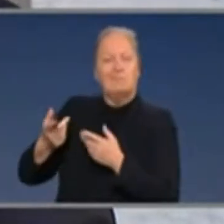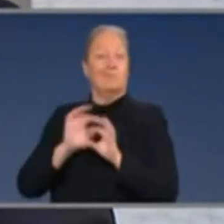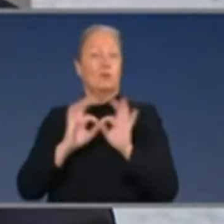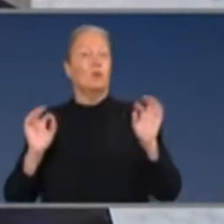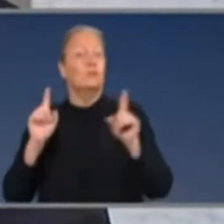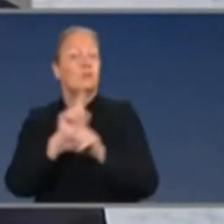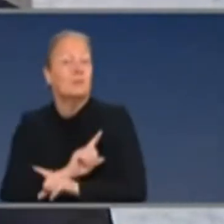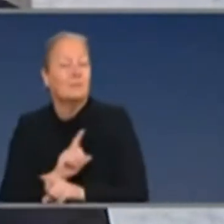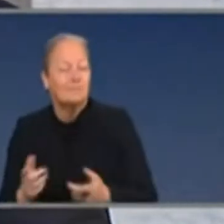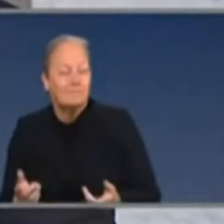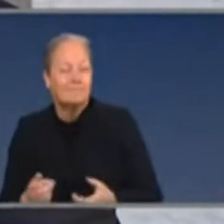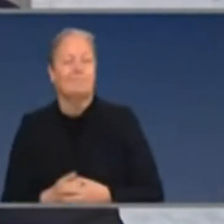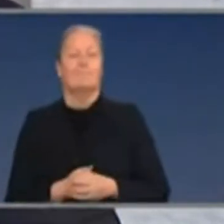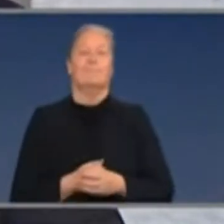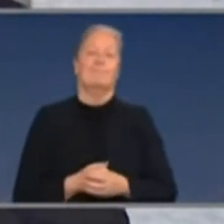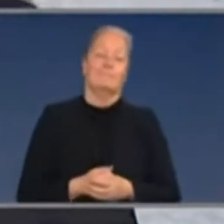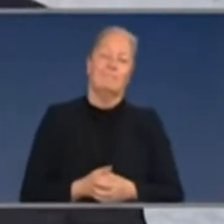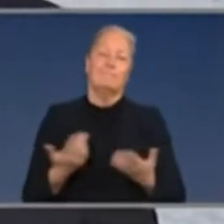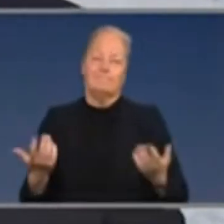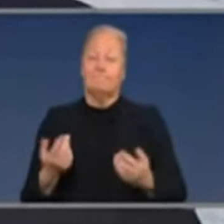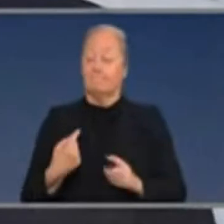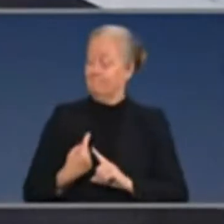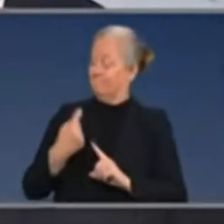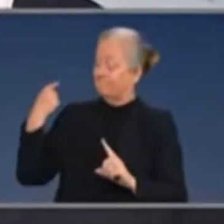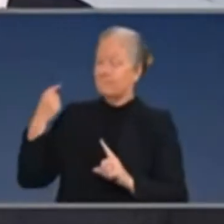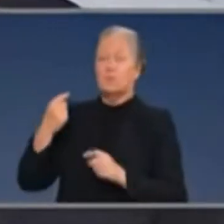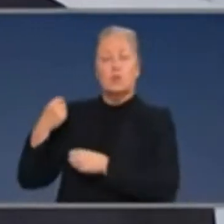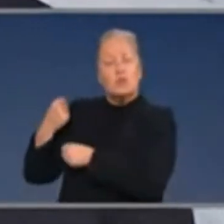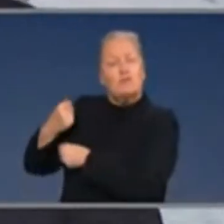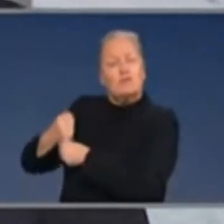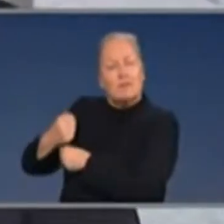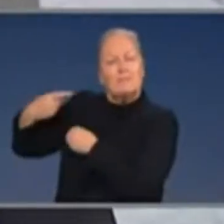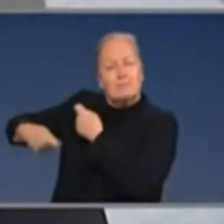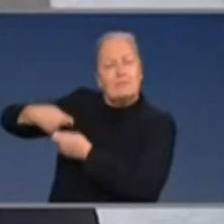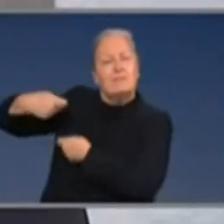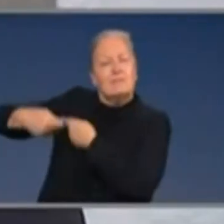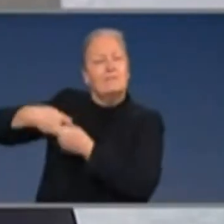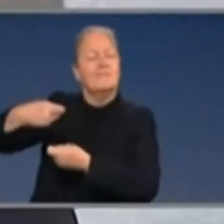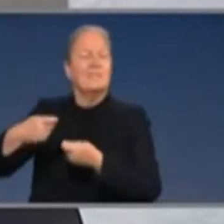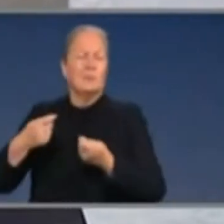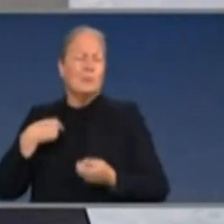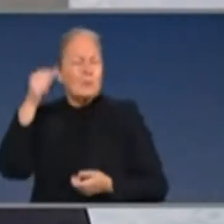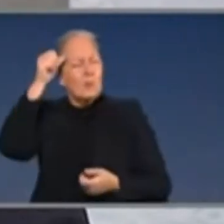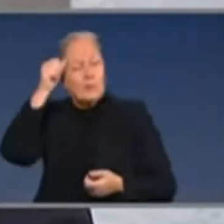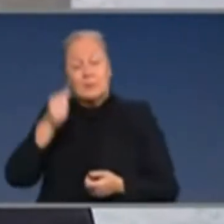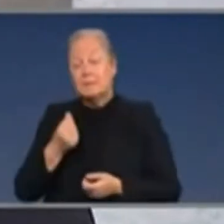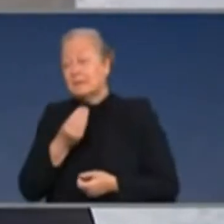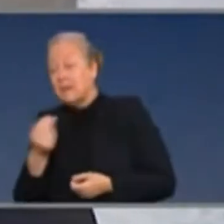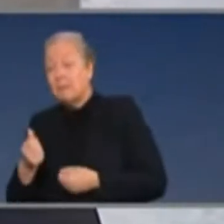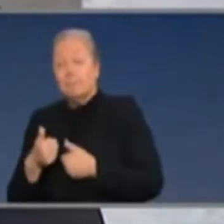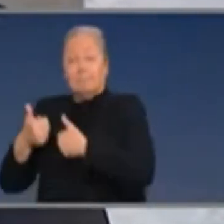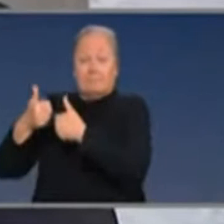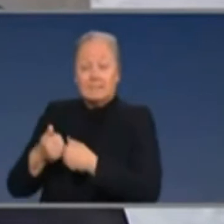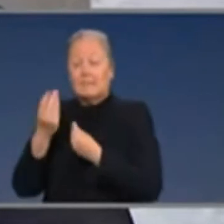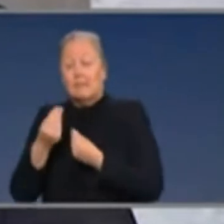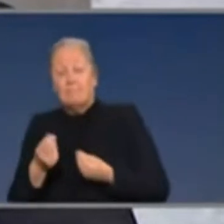That's not to fail to acknowledge, though, the generational achievements that have been put in place. Of course there have been some and many,